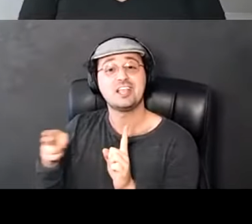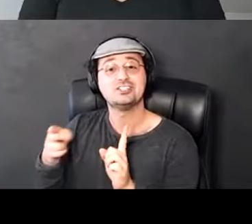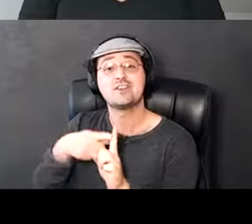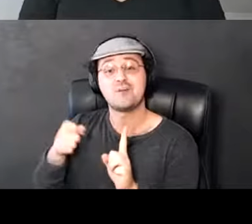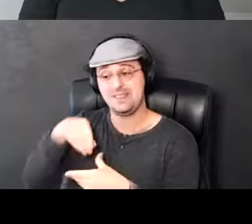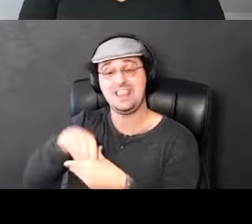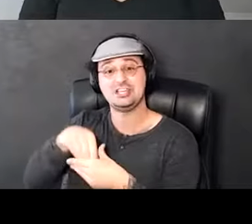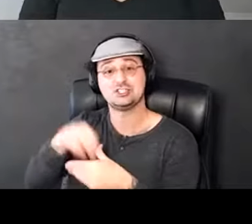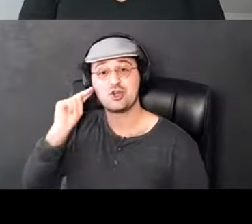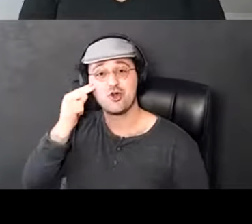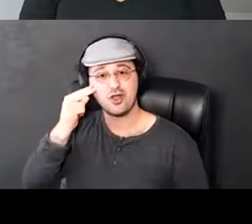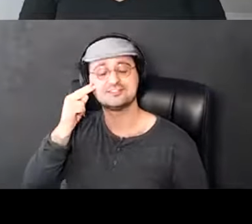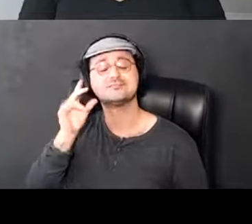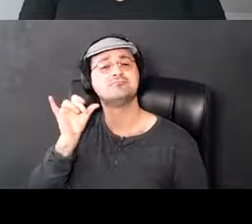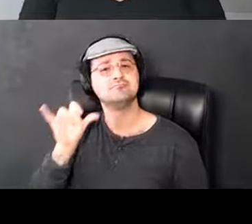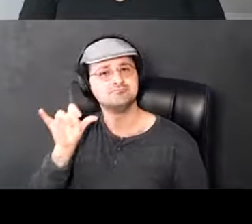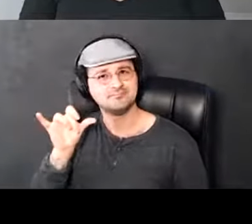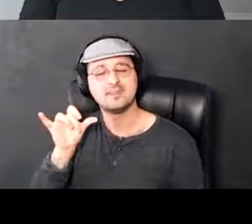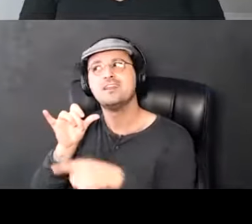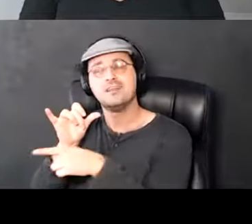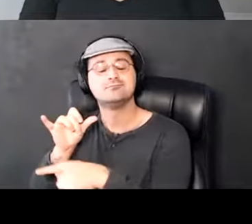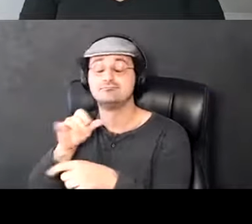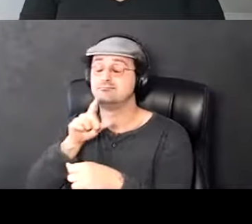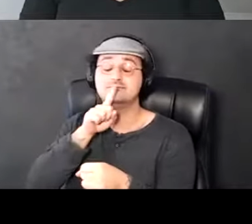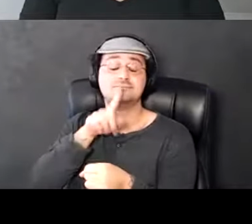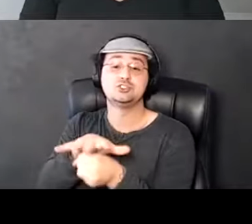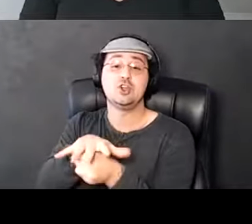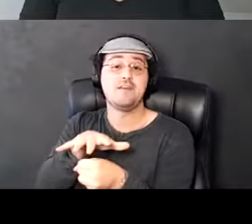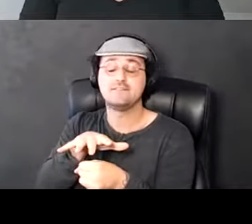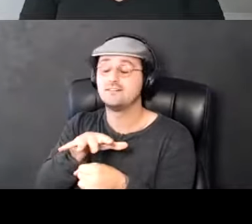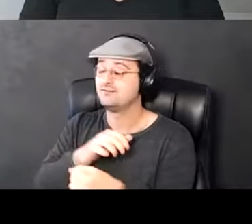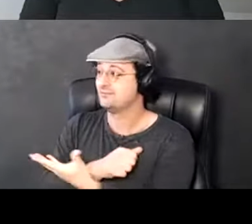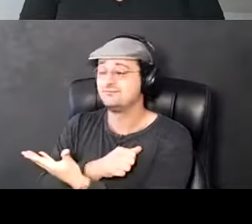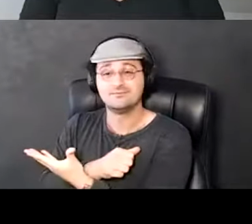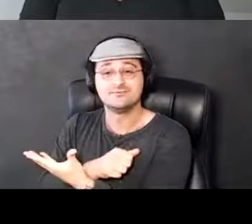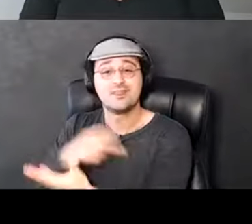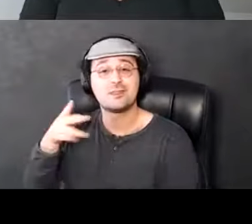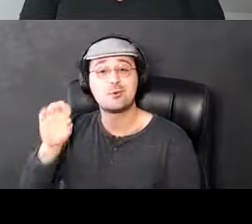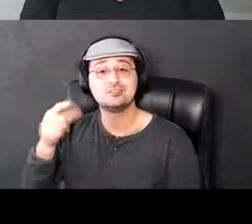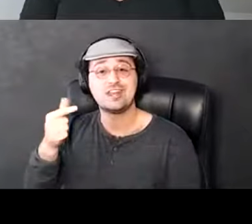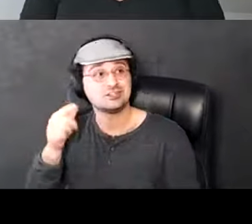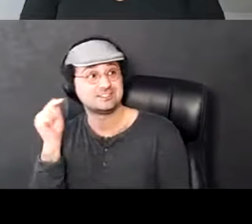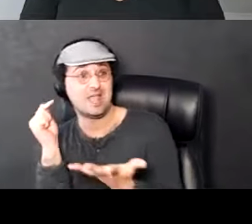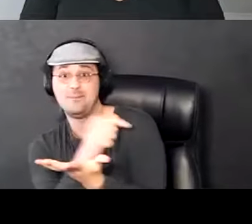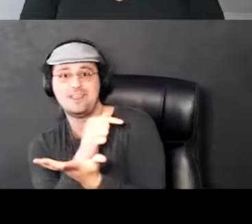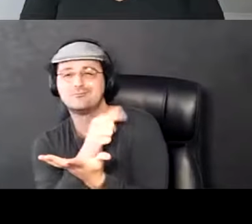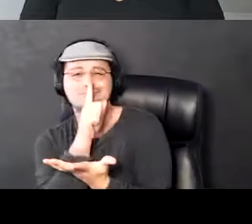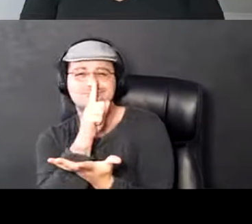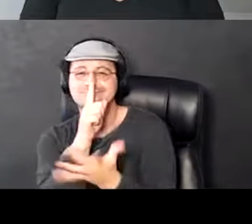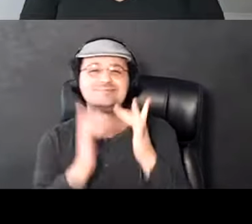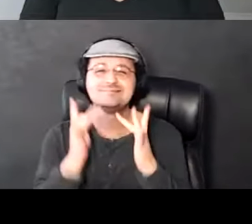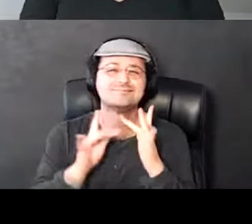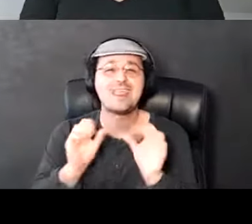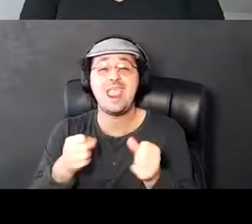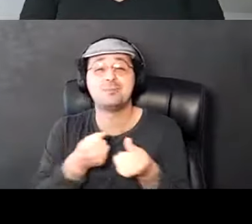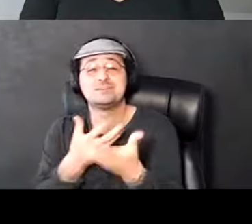interneurons. And sure enough, she saw that then these progenitors up here were no longer able to make the